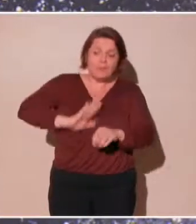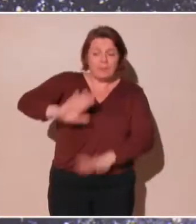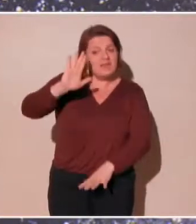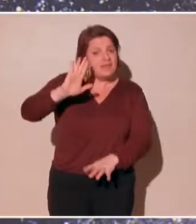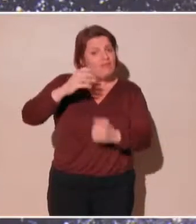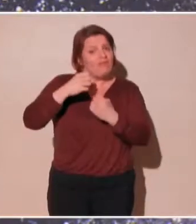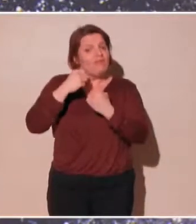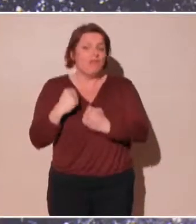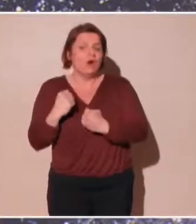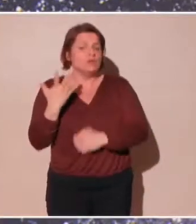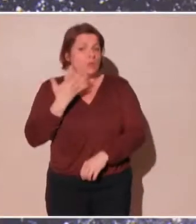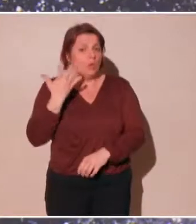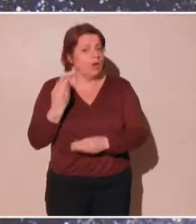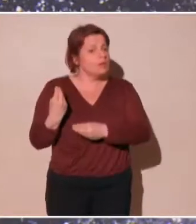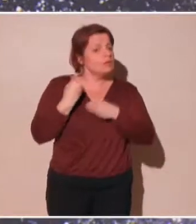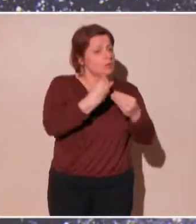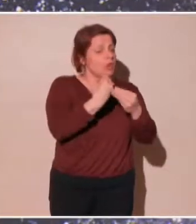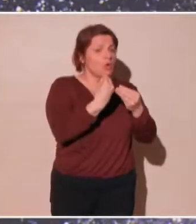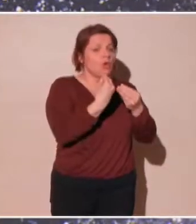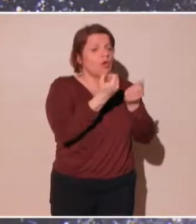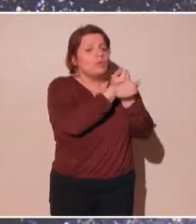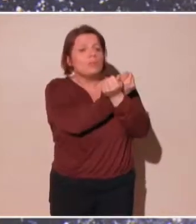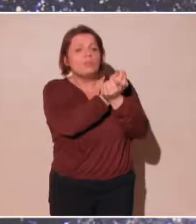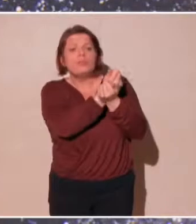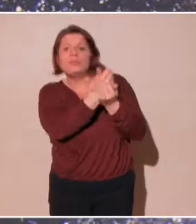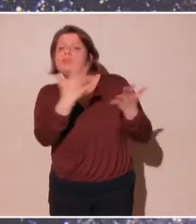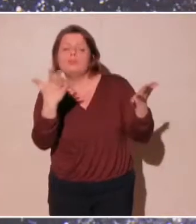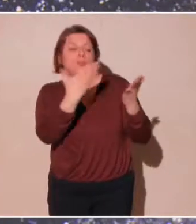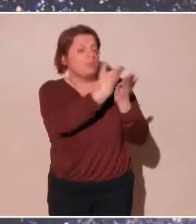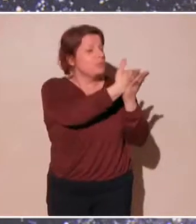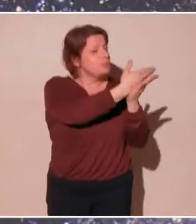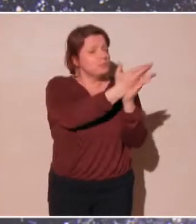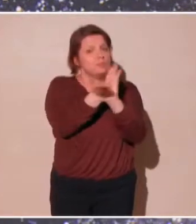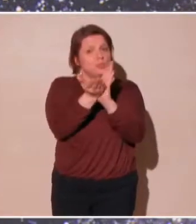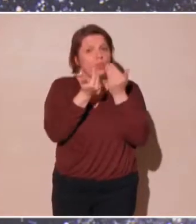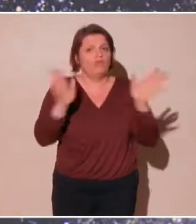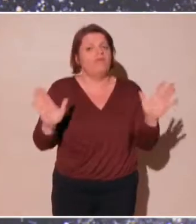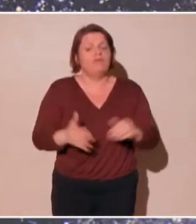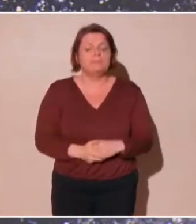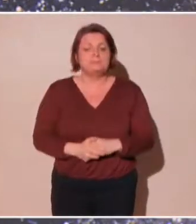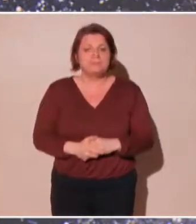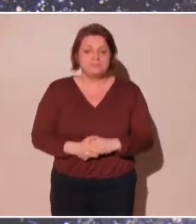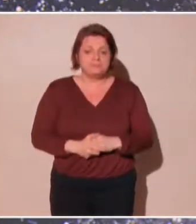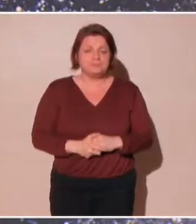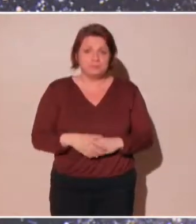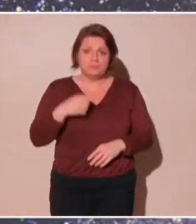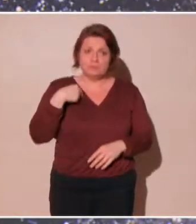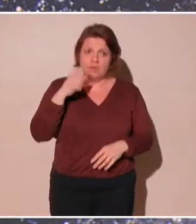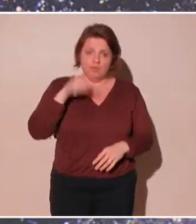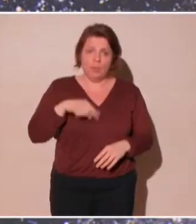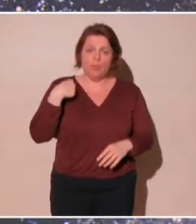strengths is that it allows the multiple expressions of